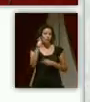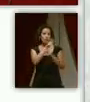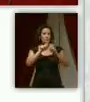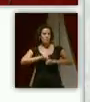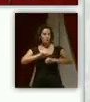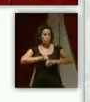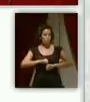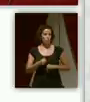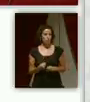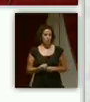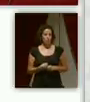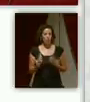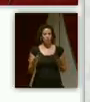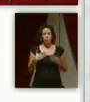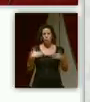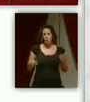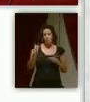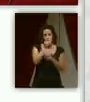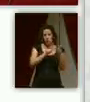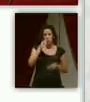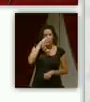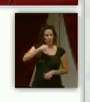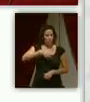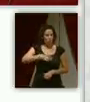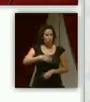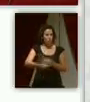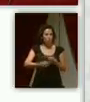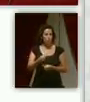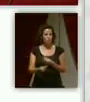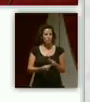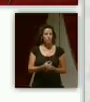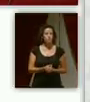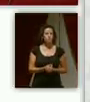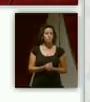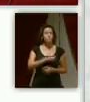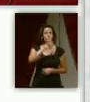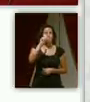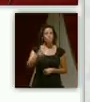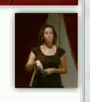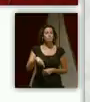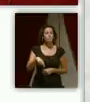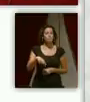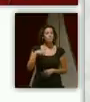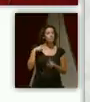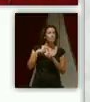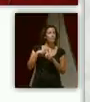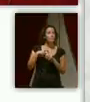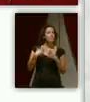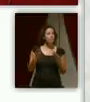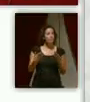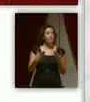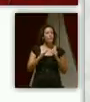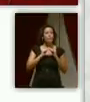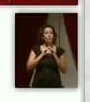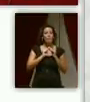but also for the elderly people, and anyone can actually use it. It is also aimed